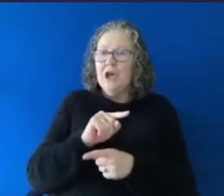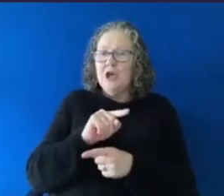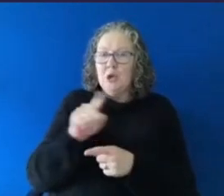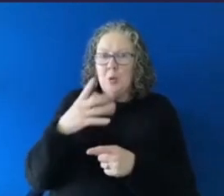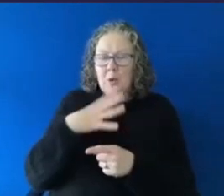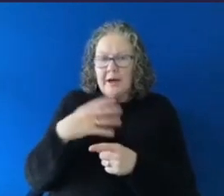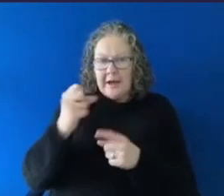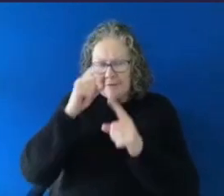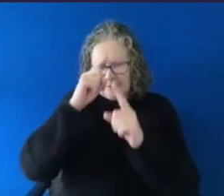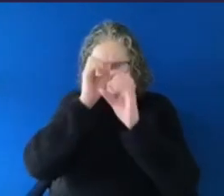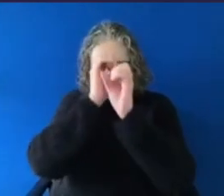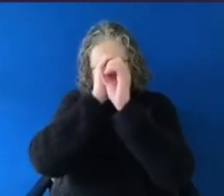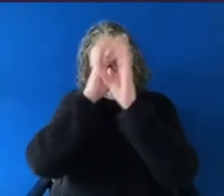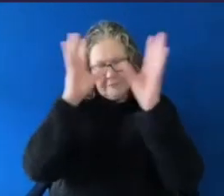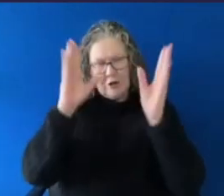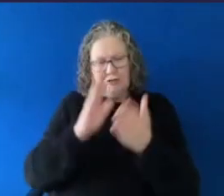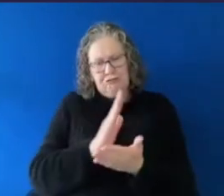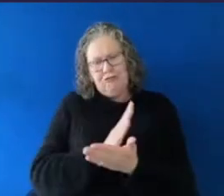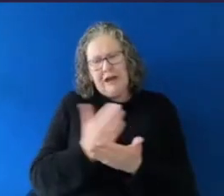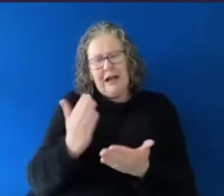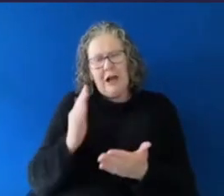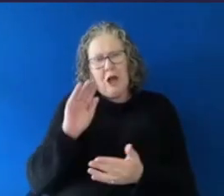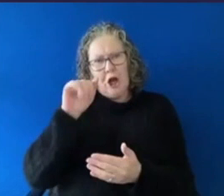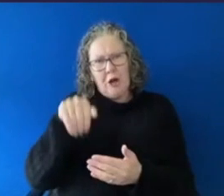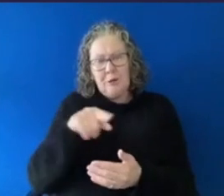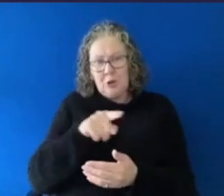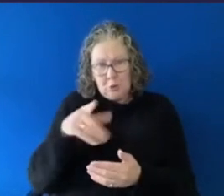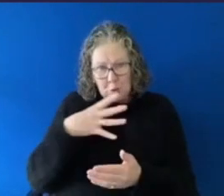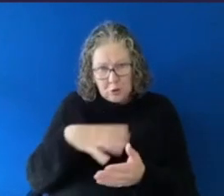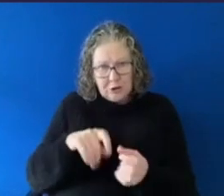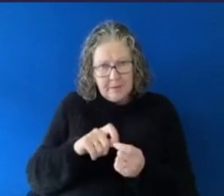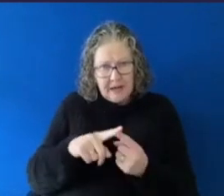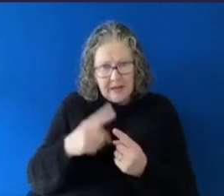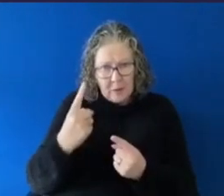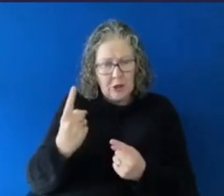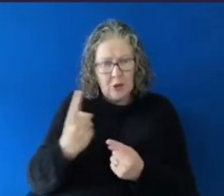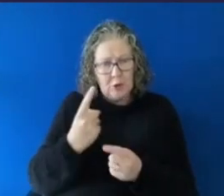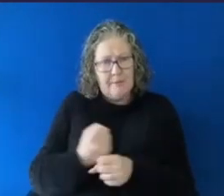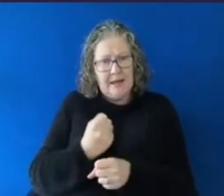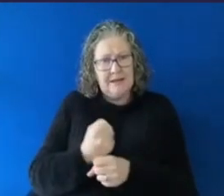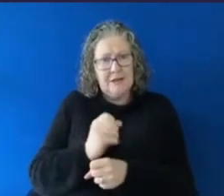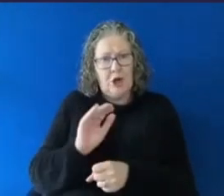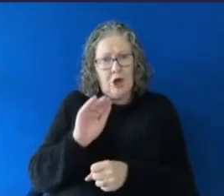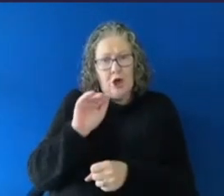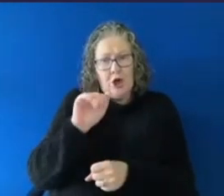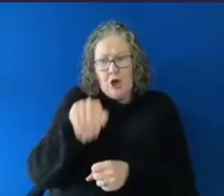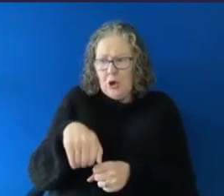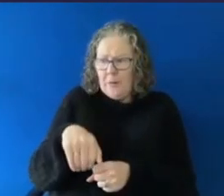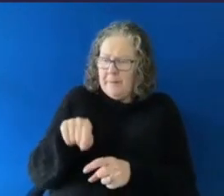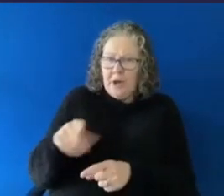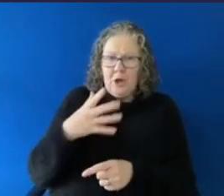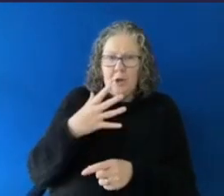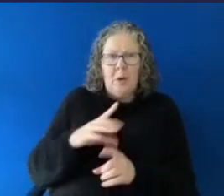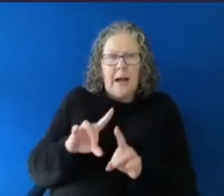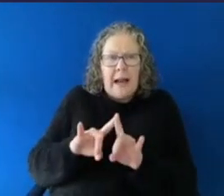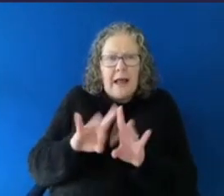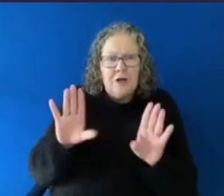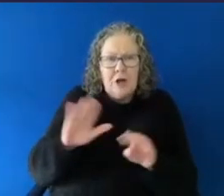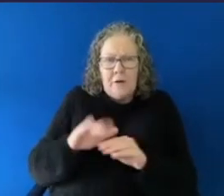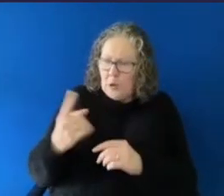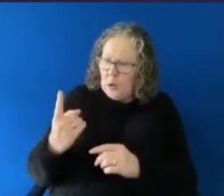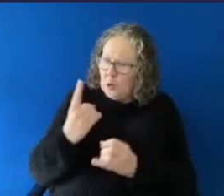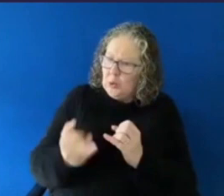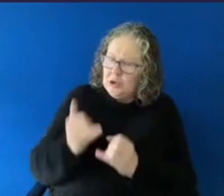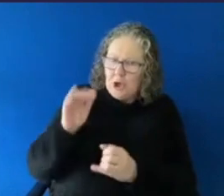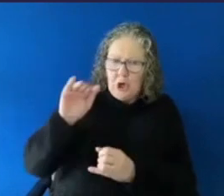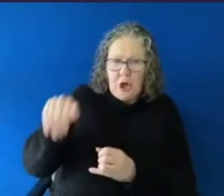of real home. You want to be the one making home. You want a clarity on whose home this is, using the power of roles in the context of